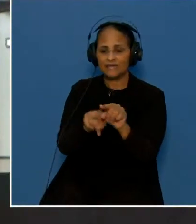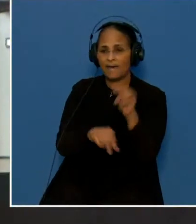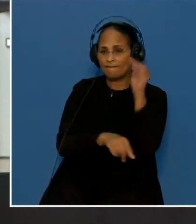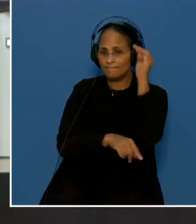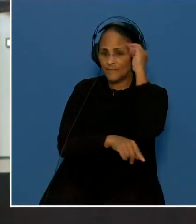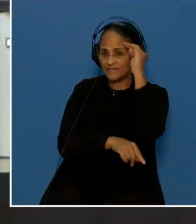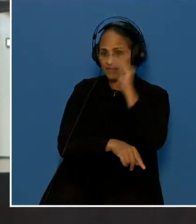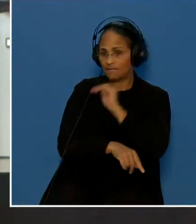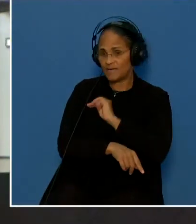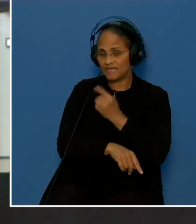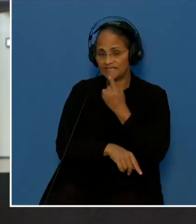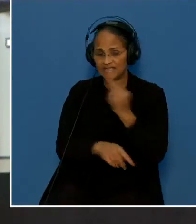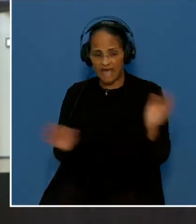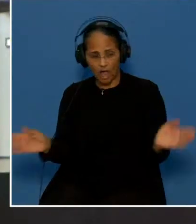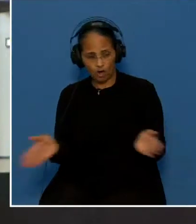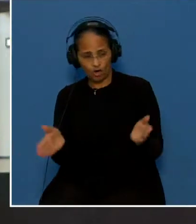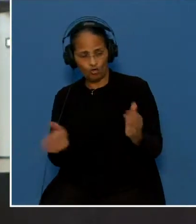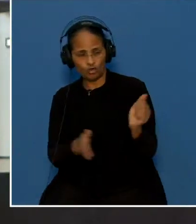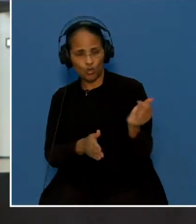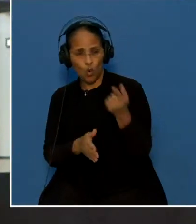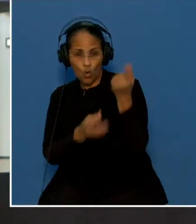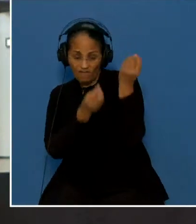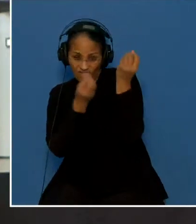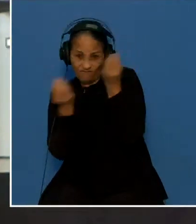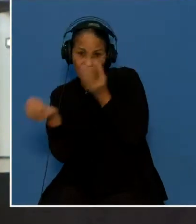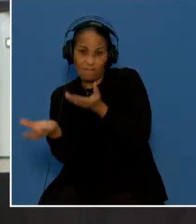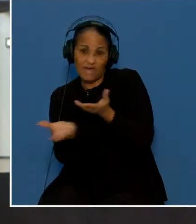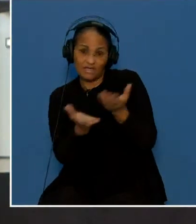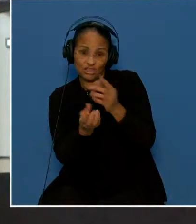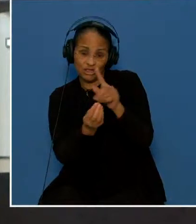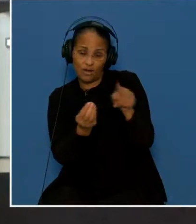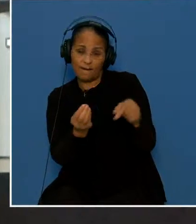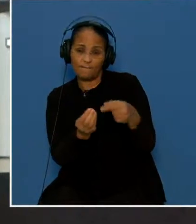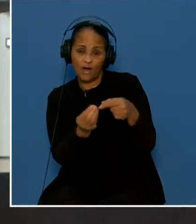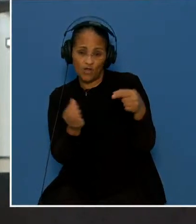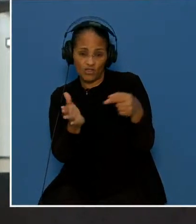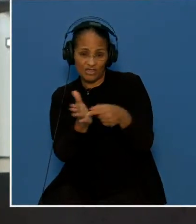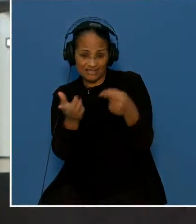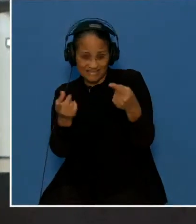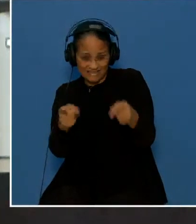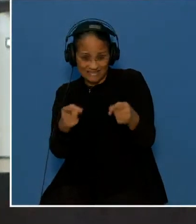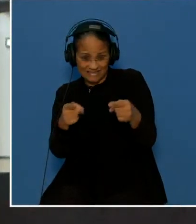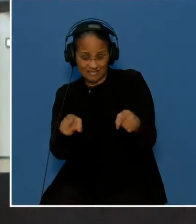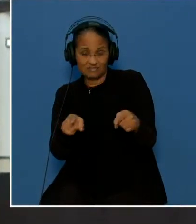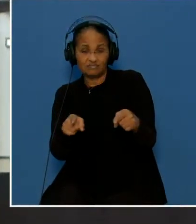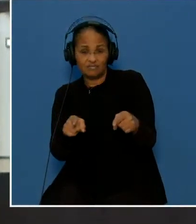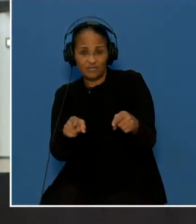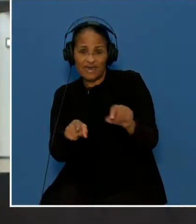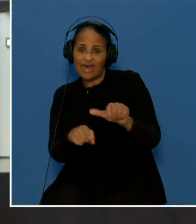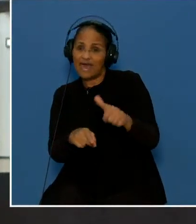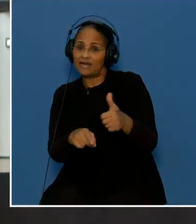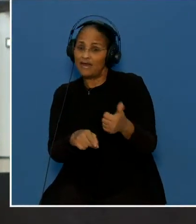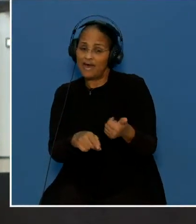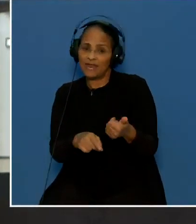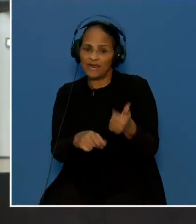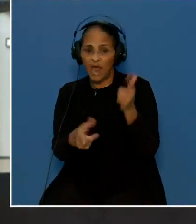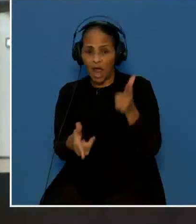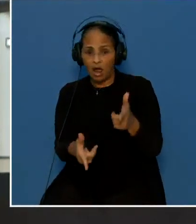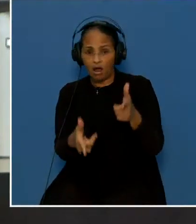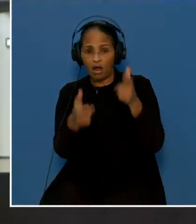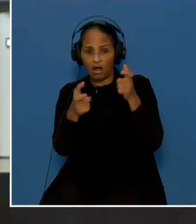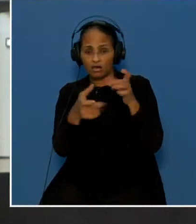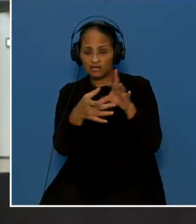said, encourage those who have information about this incident and any other